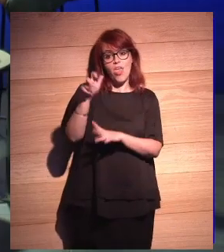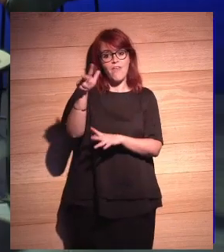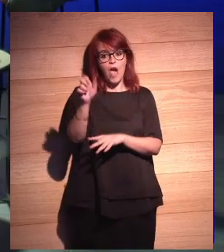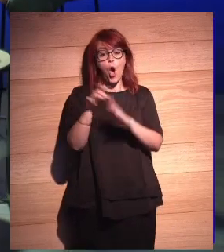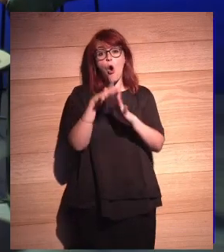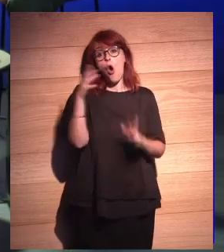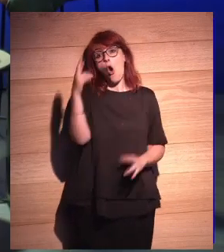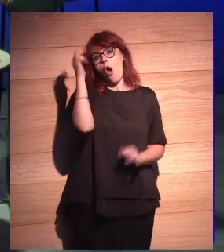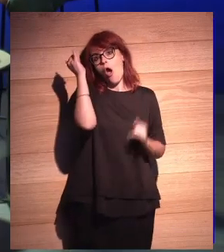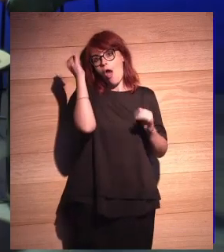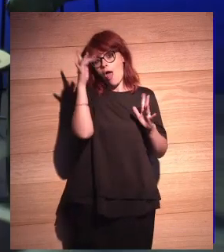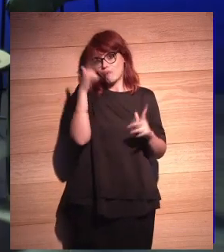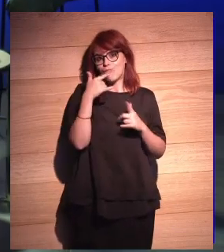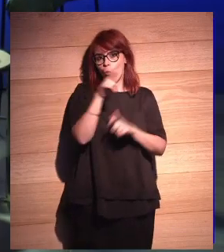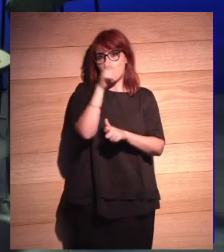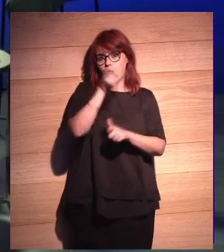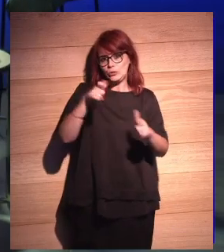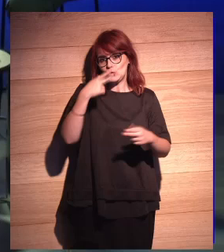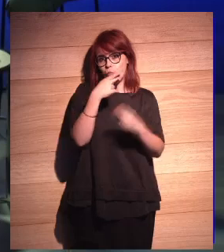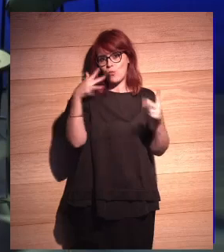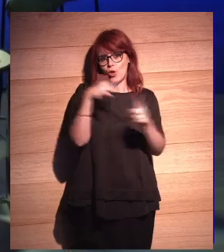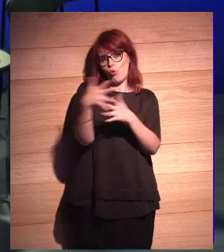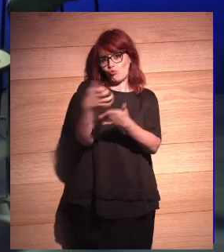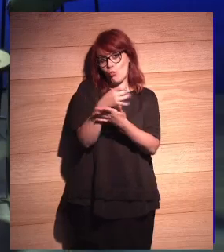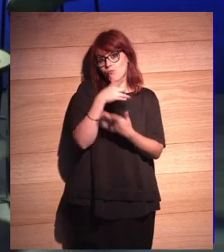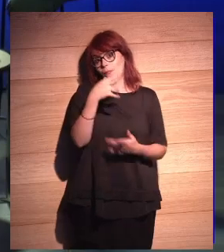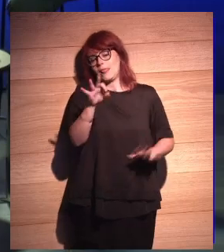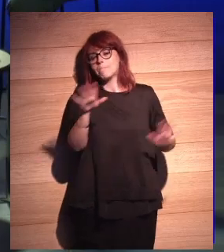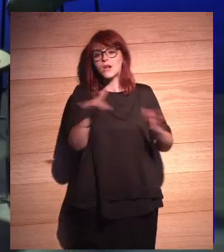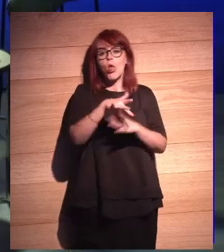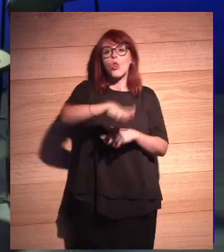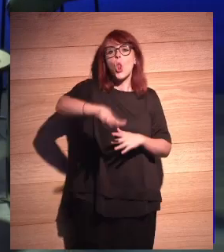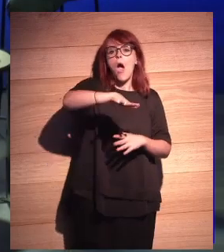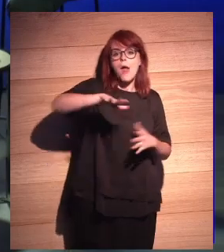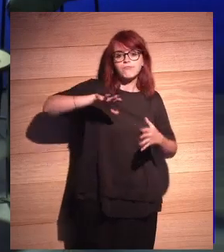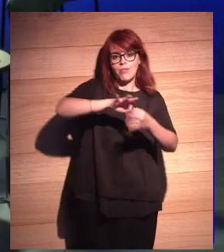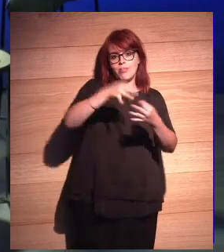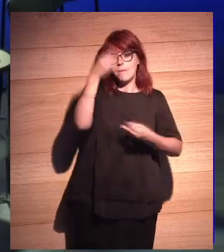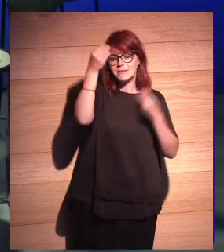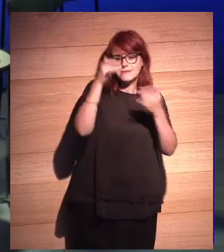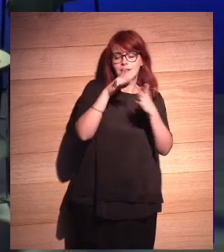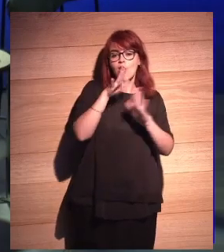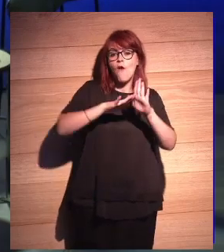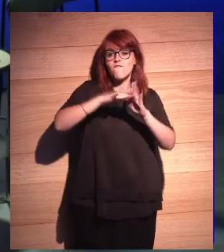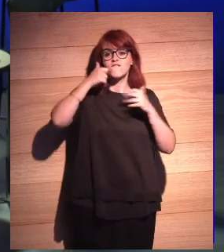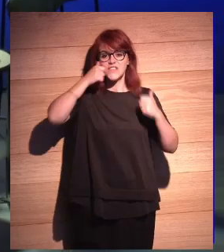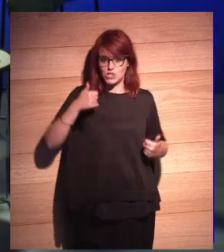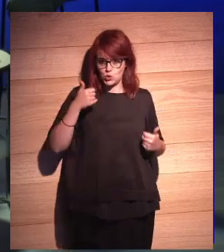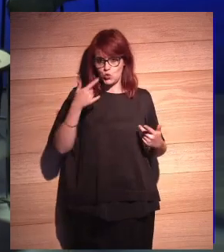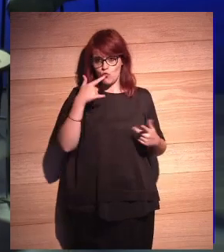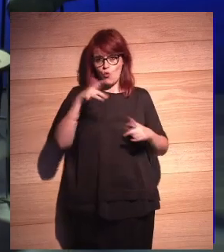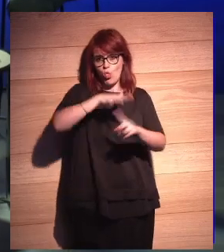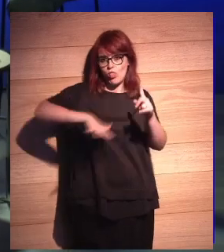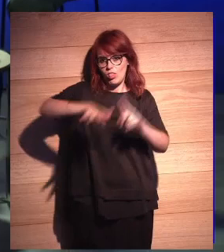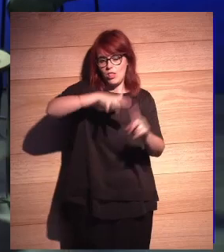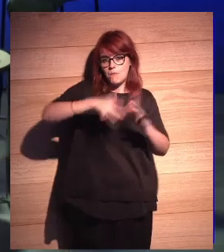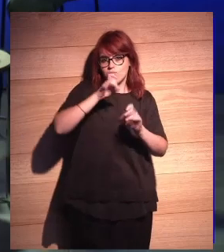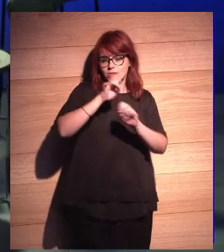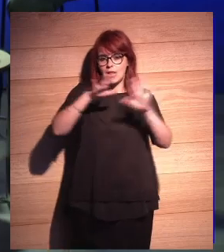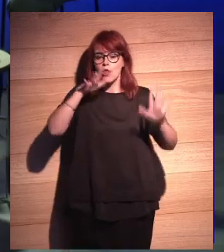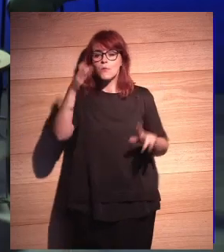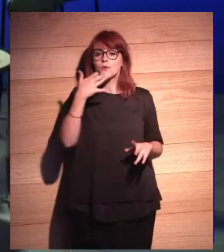I agree with Eva's words. We wish that everyone would be our target audience, but obviously you need to take into